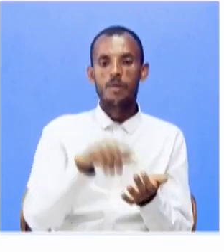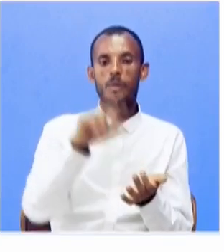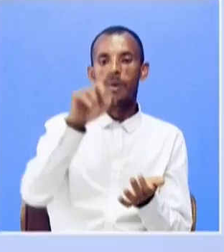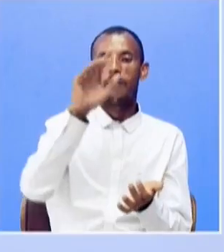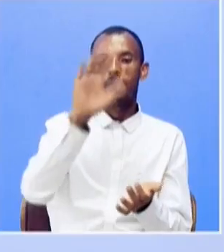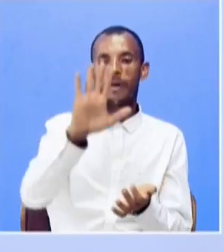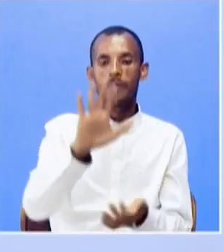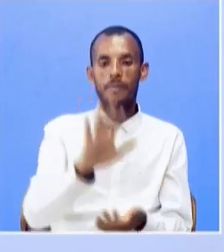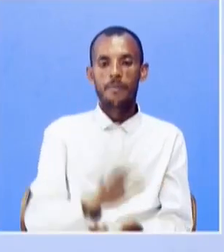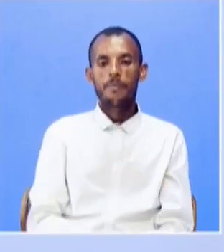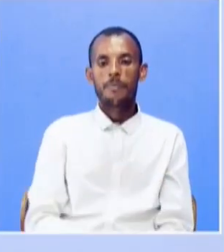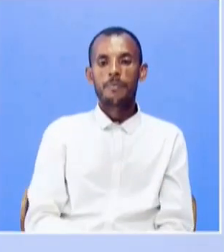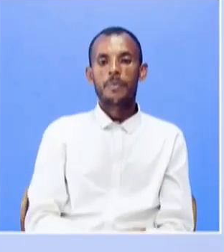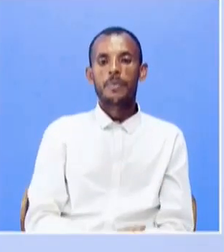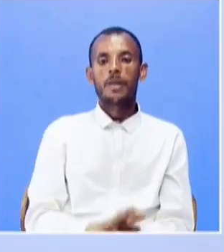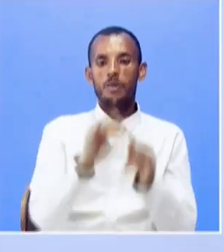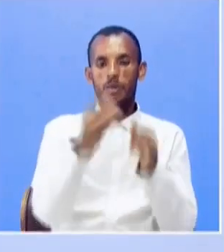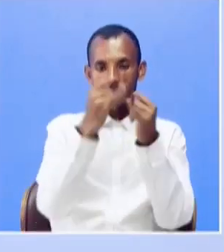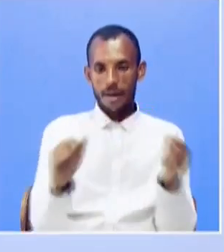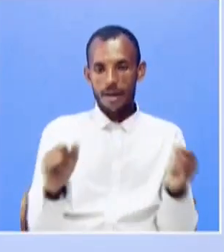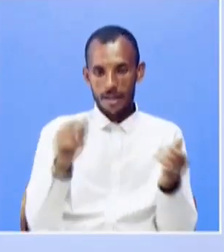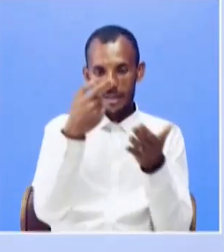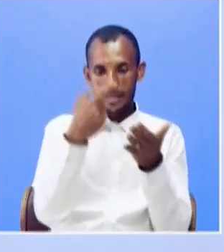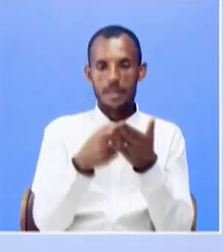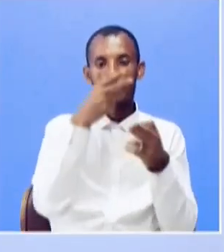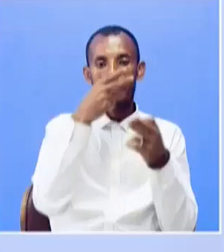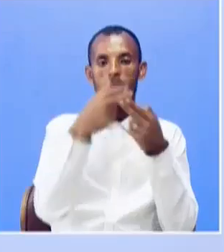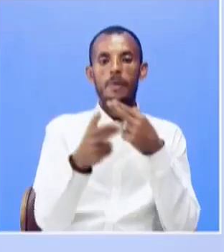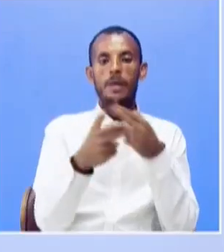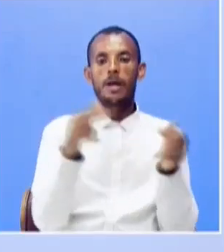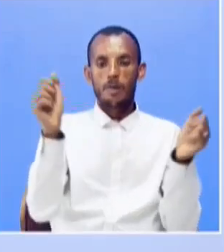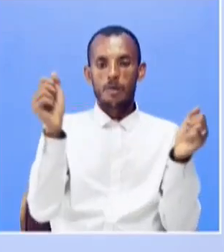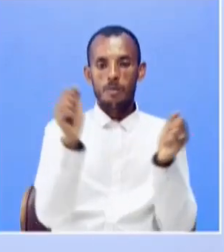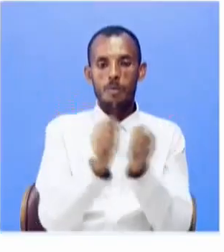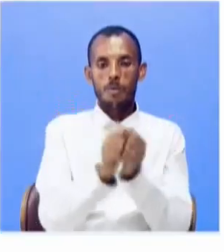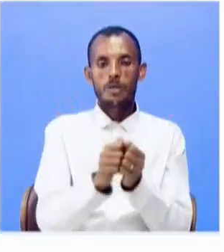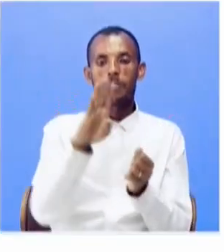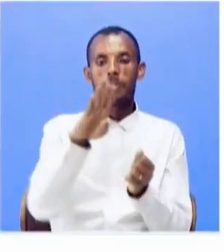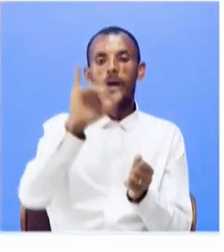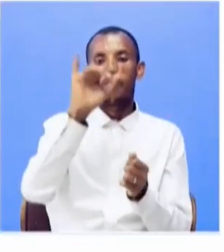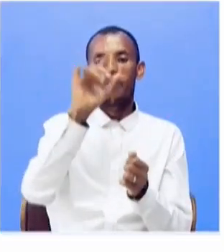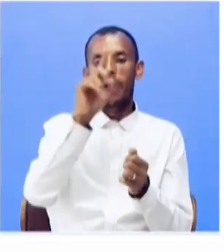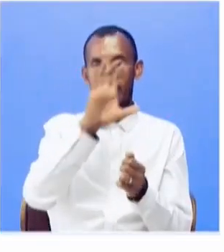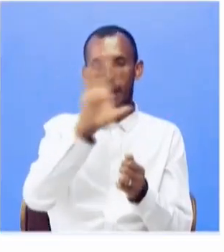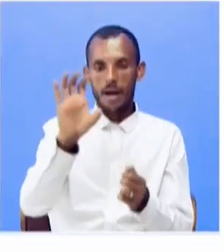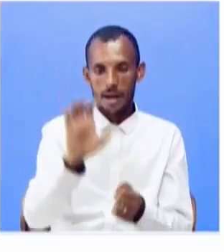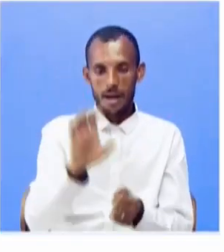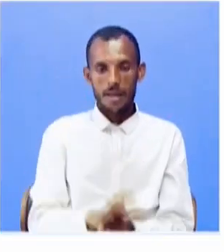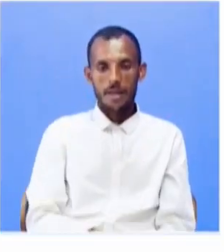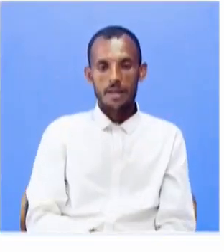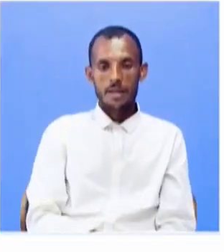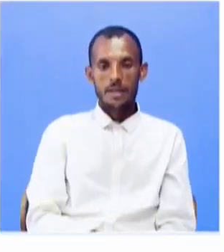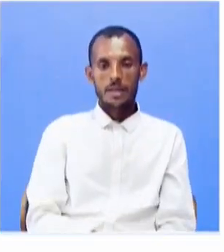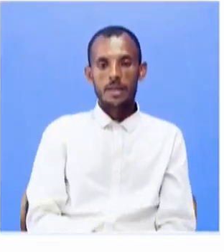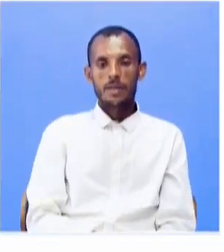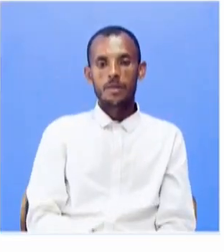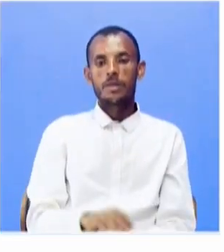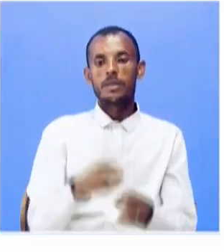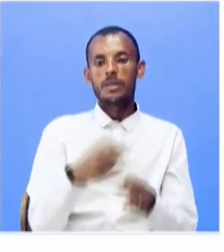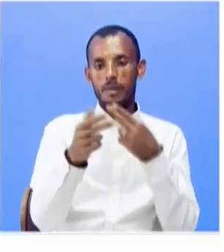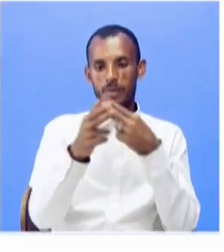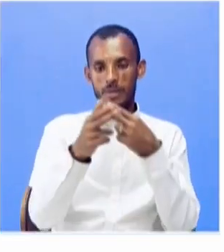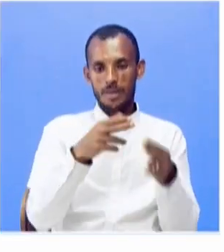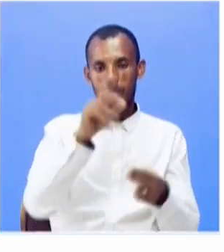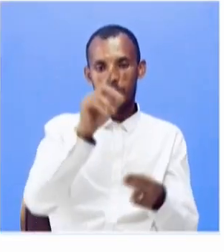1.15. To divide this, multiply both by 100, both numerator and denominator. When